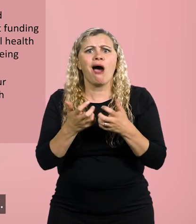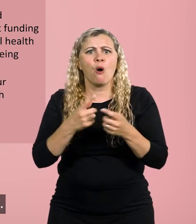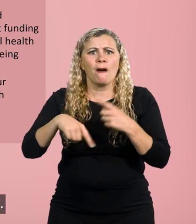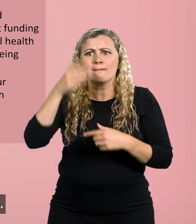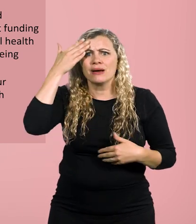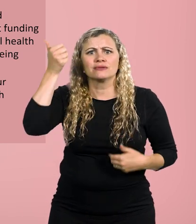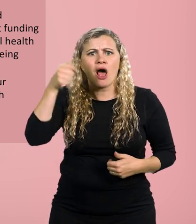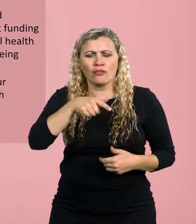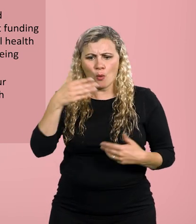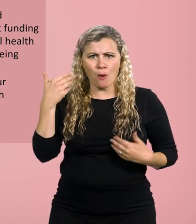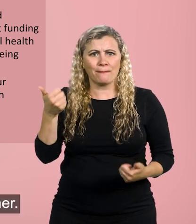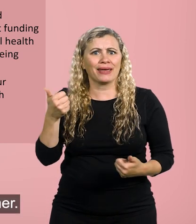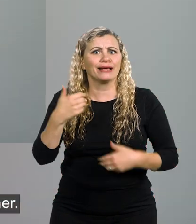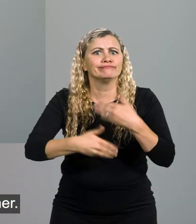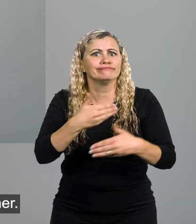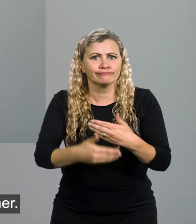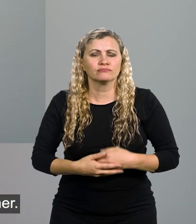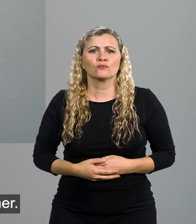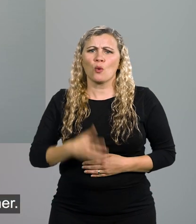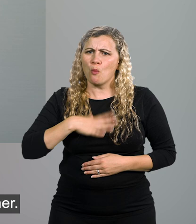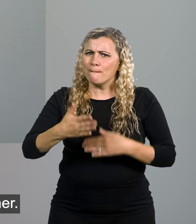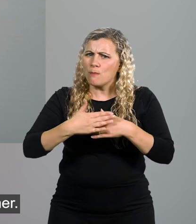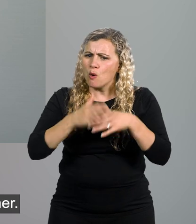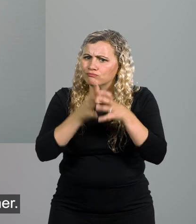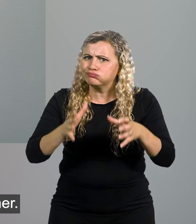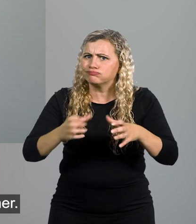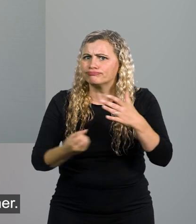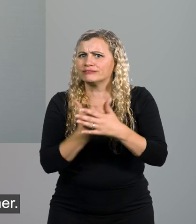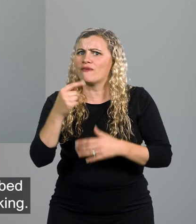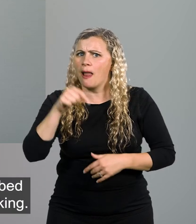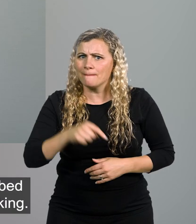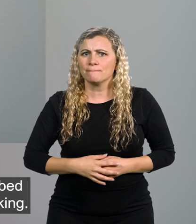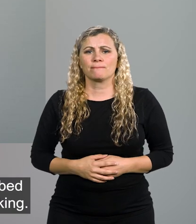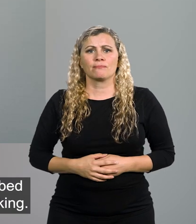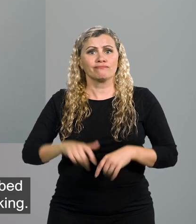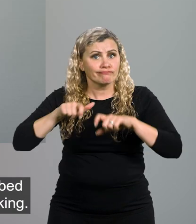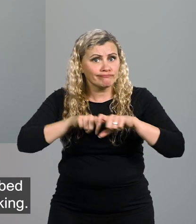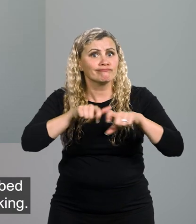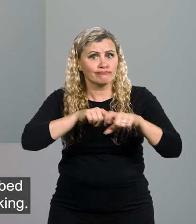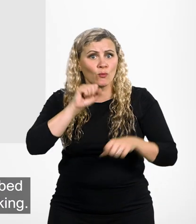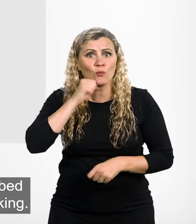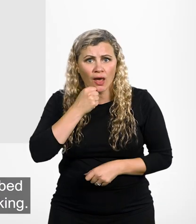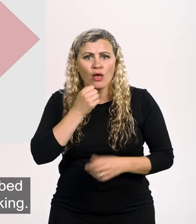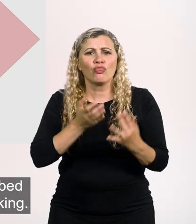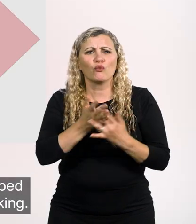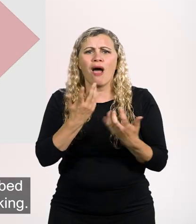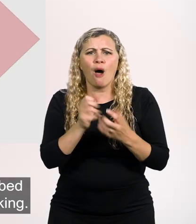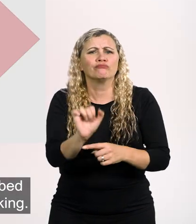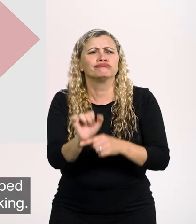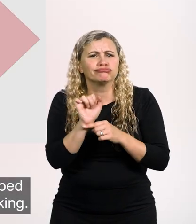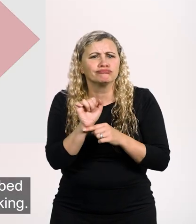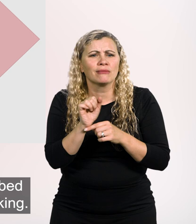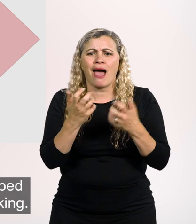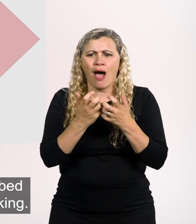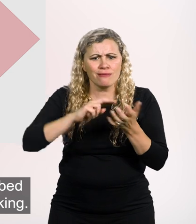health and well-being we want to develop this work further we will do this by continuing to embed